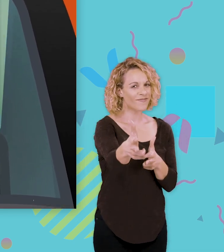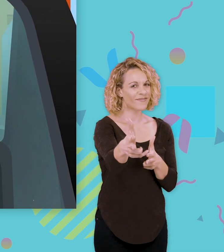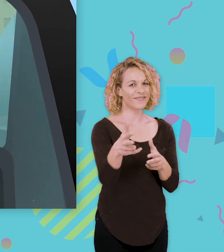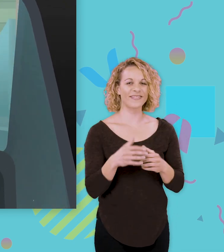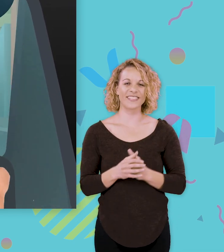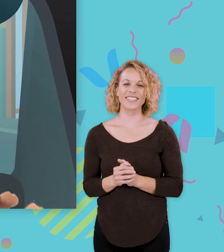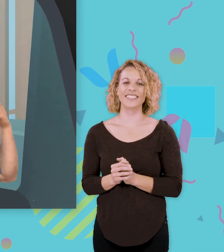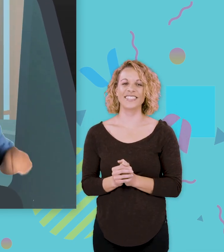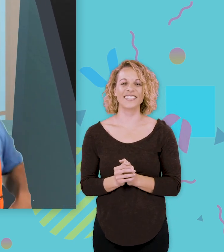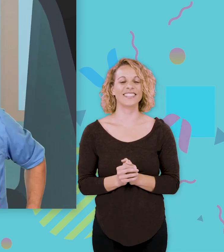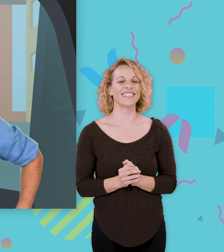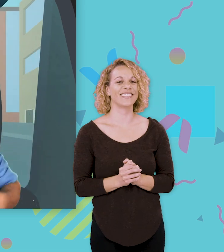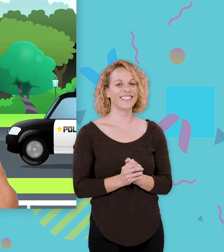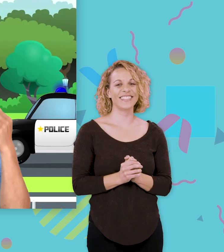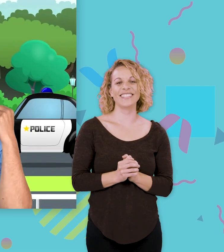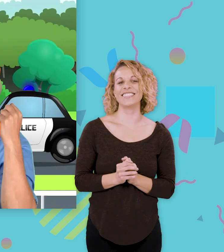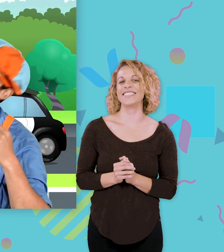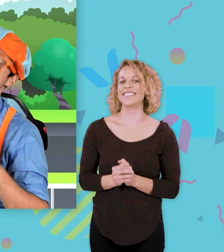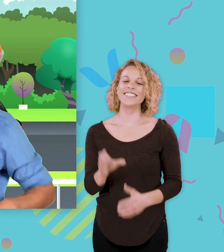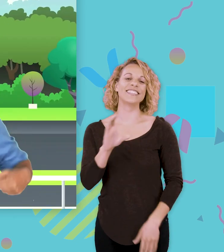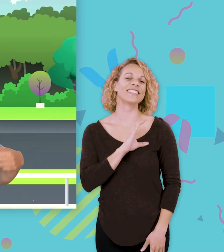them by.